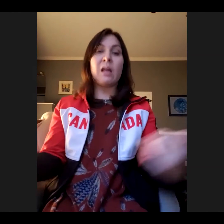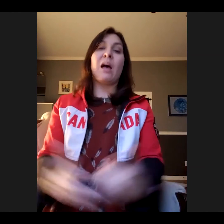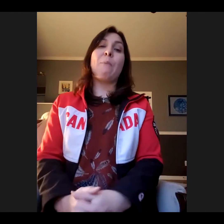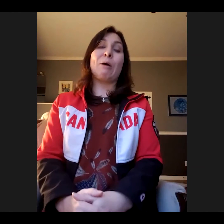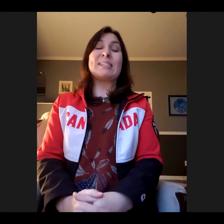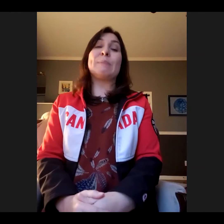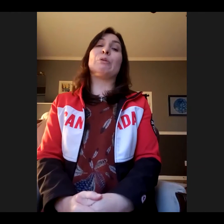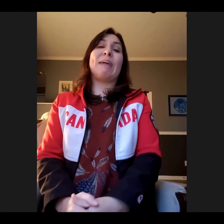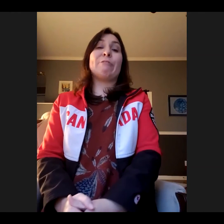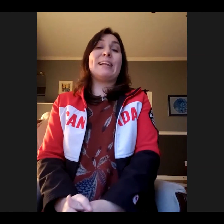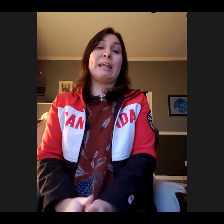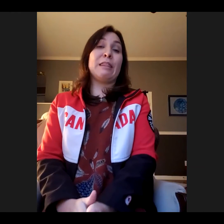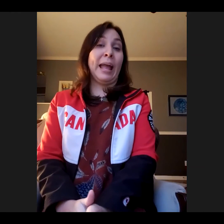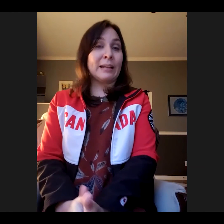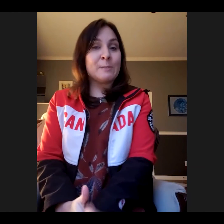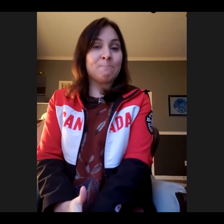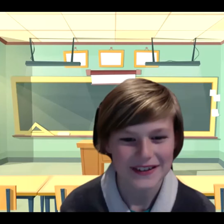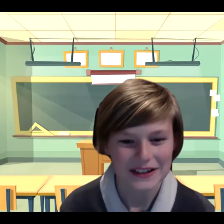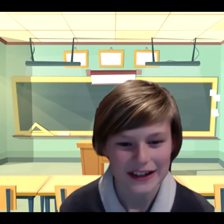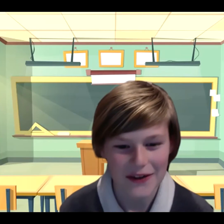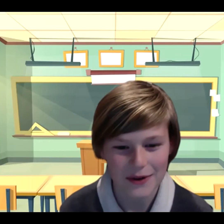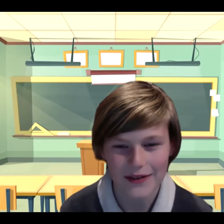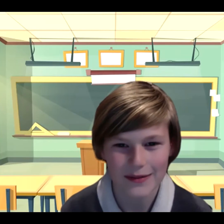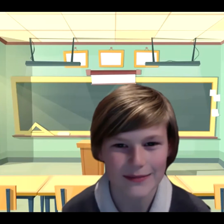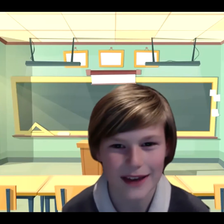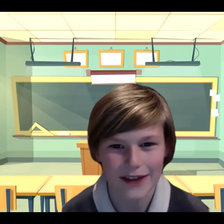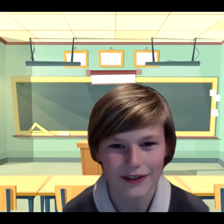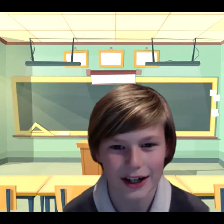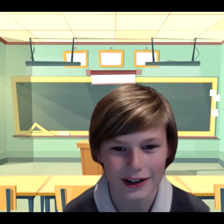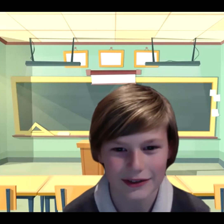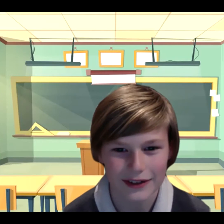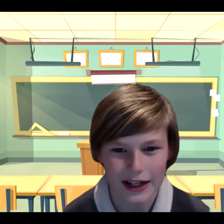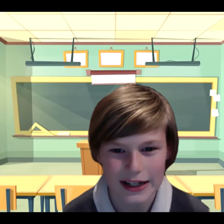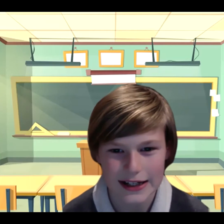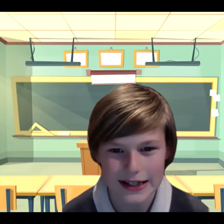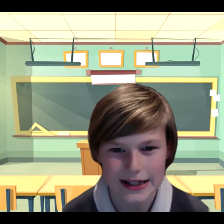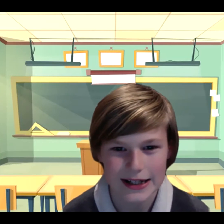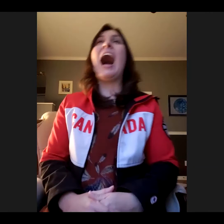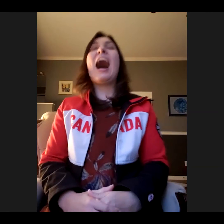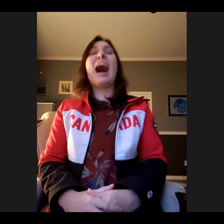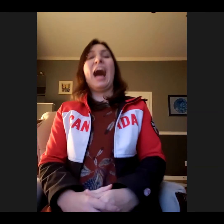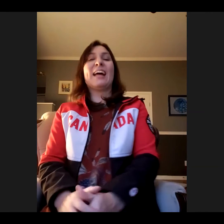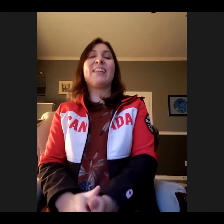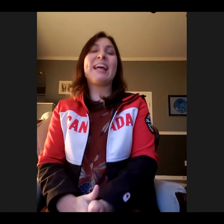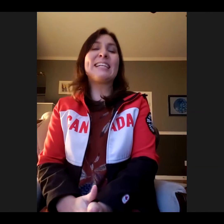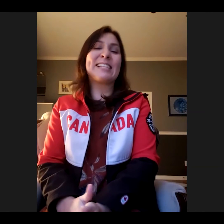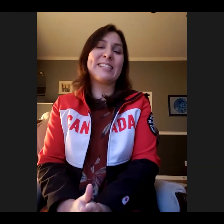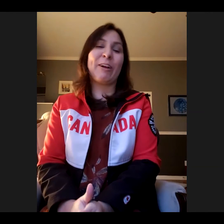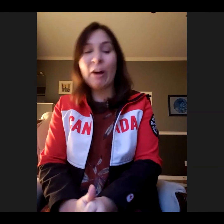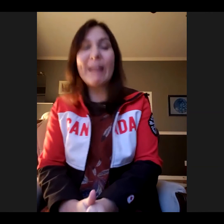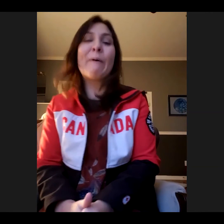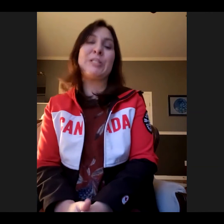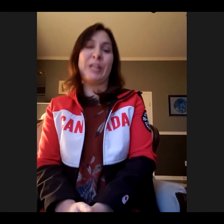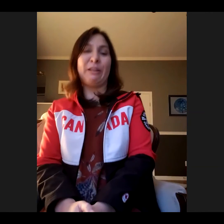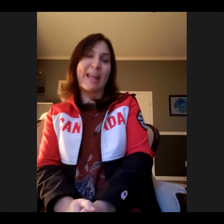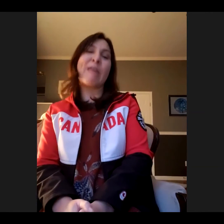about simple everyday things. Have you ever been made fun of? Ah, this is a